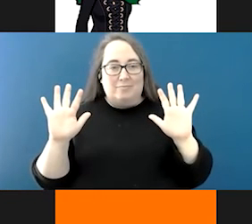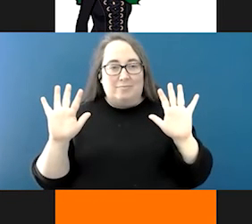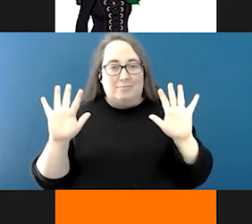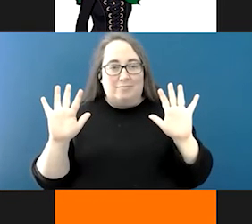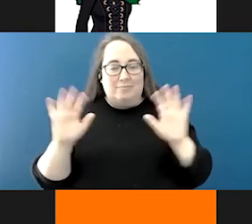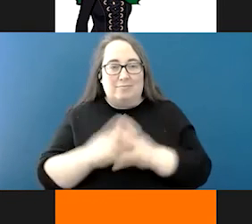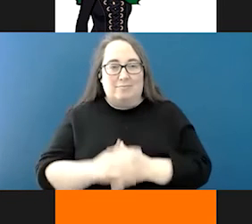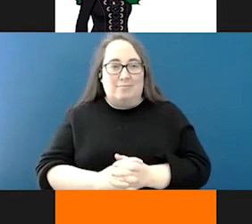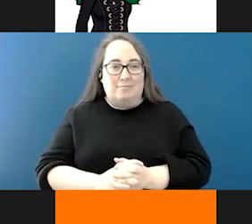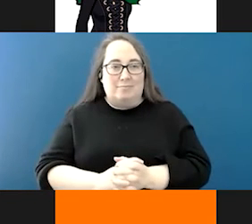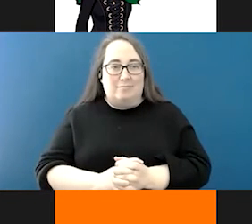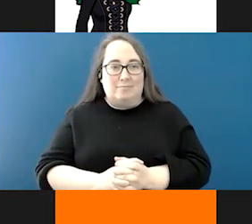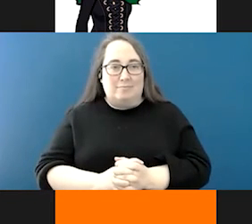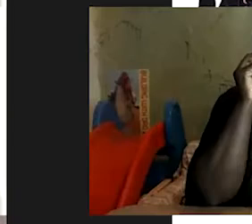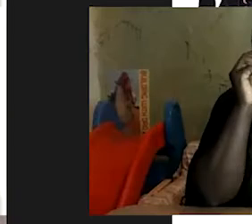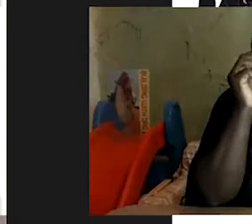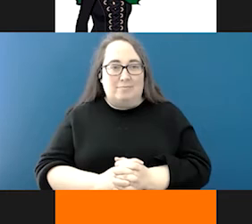I kind of just want to